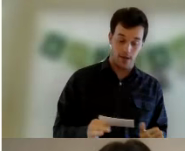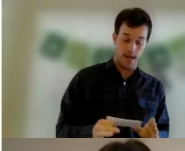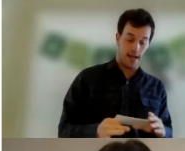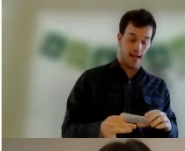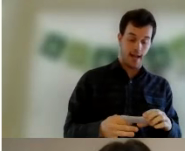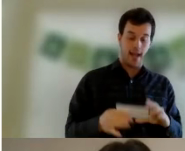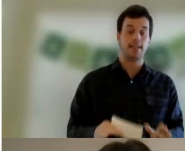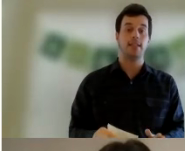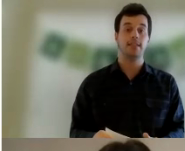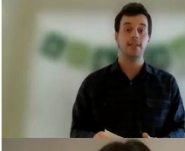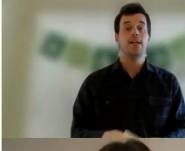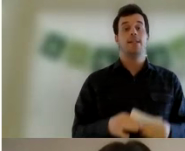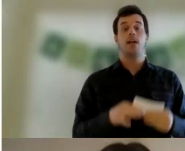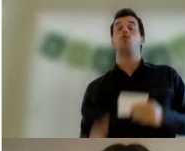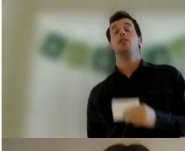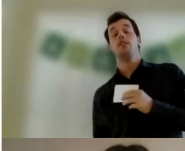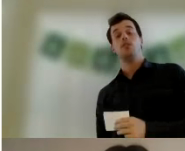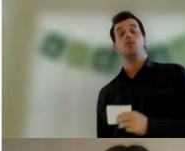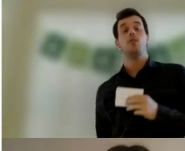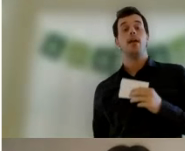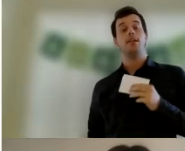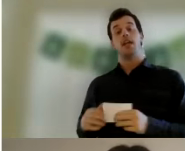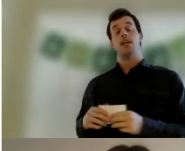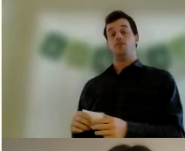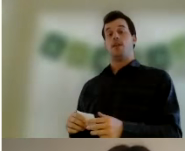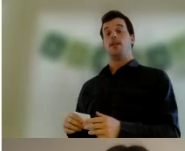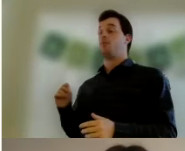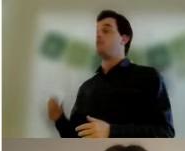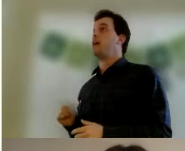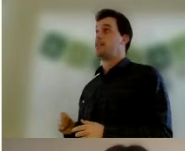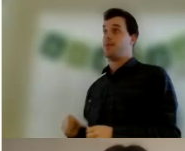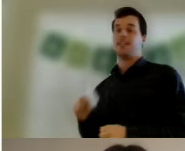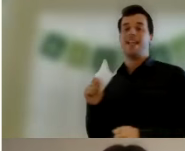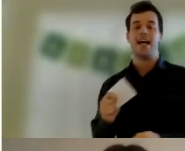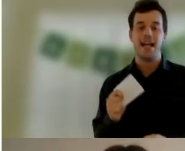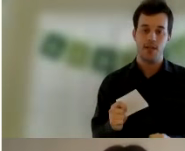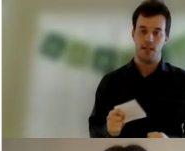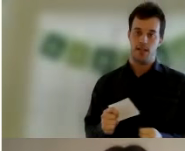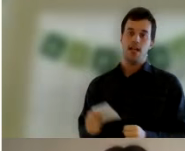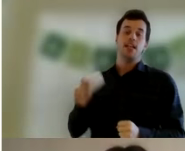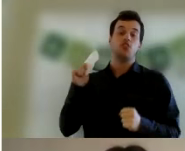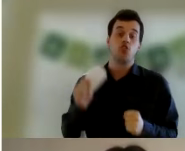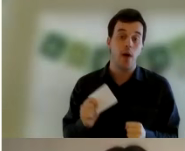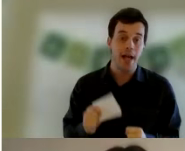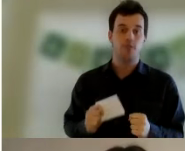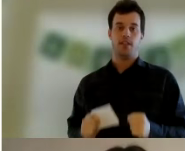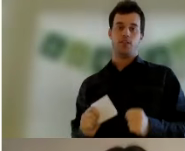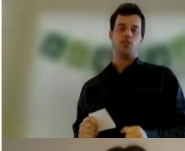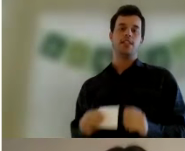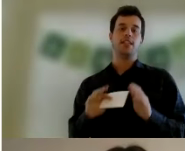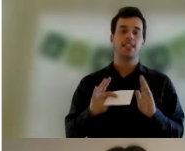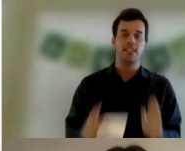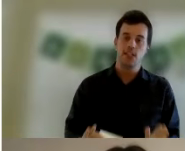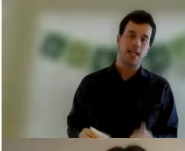affordable internet access. Now, according to Education Week, the report estimates that 9 million to 12